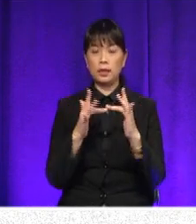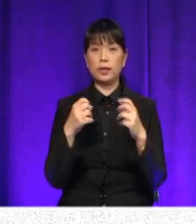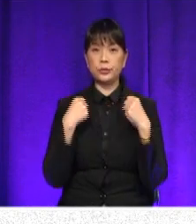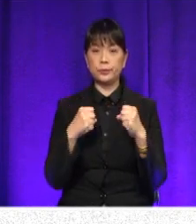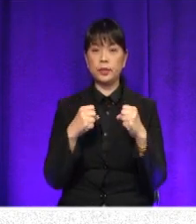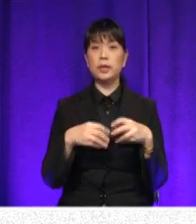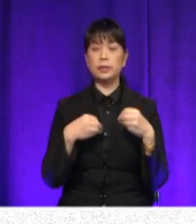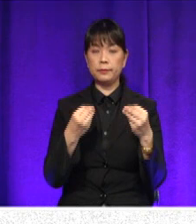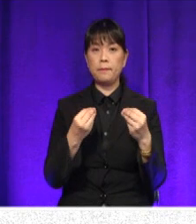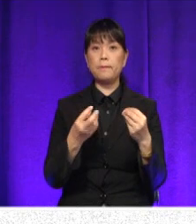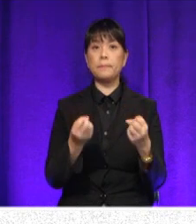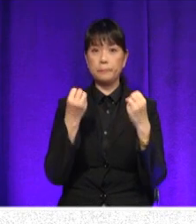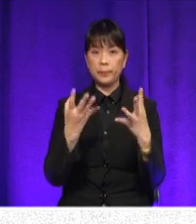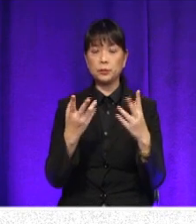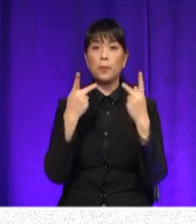more popularity since before.